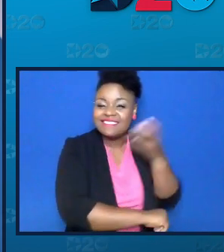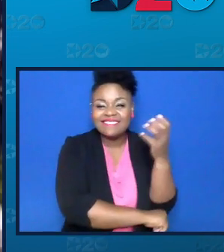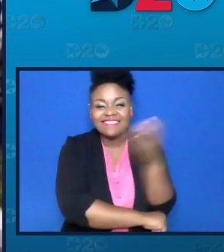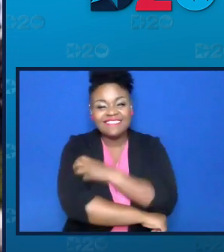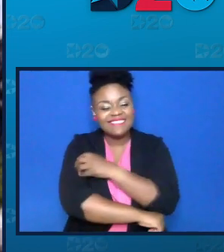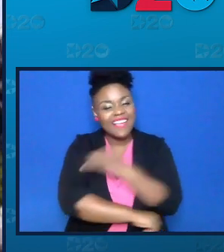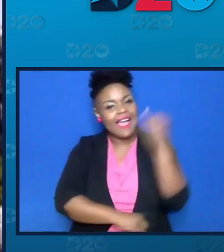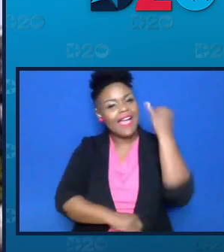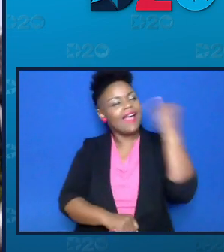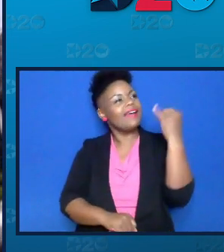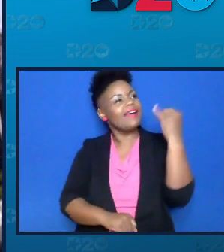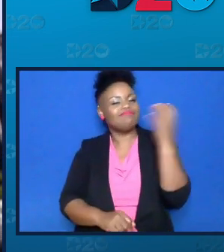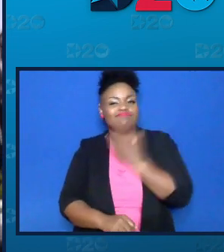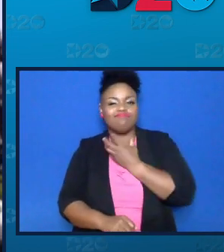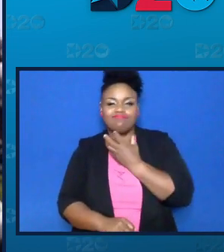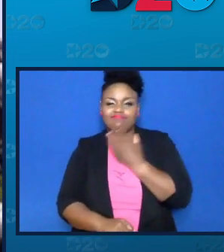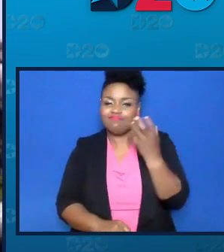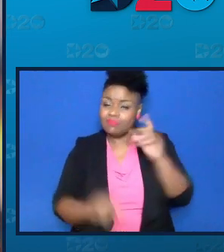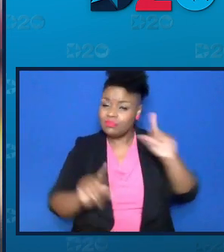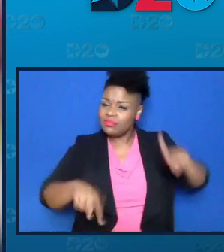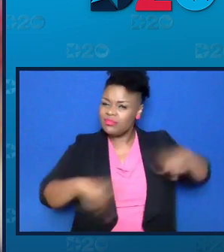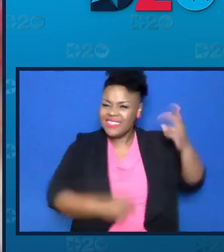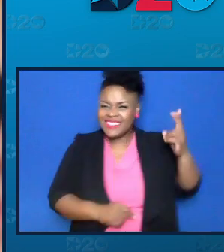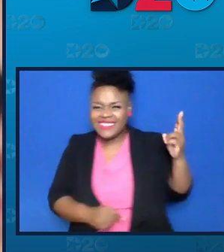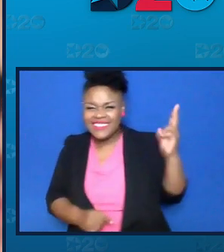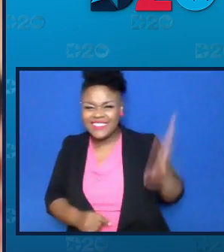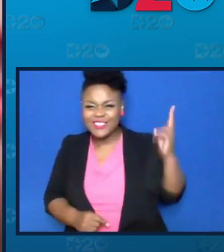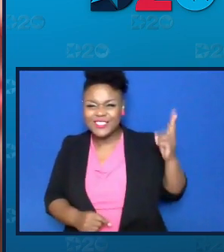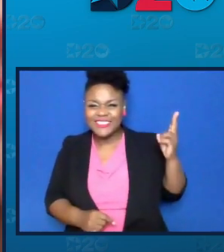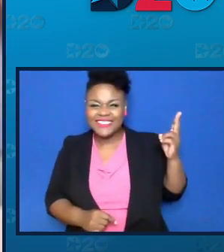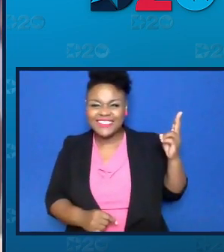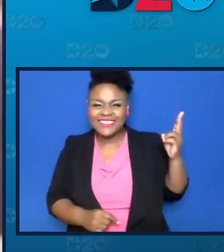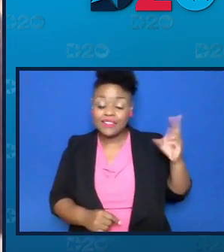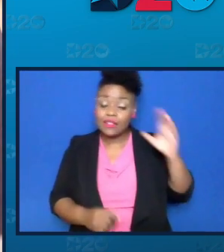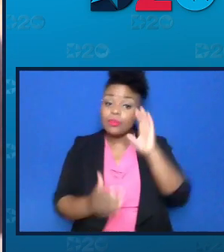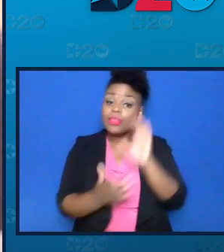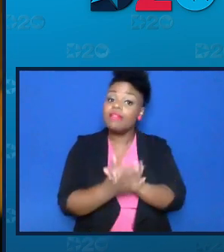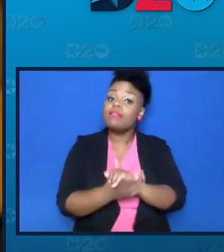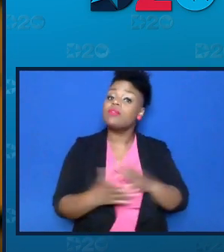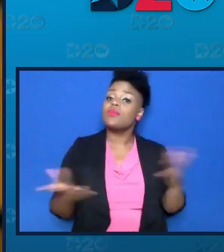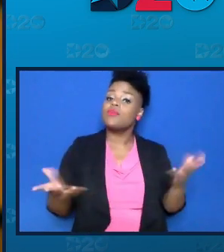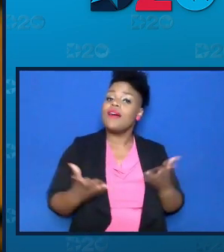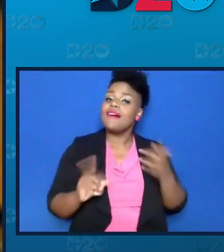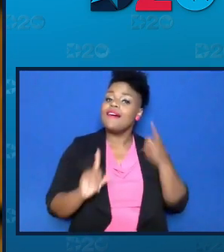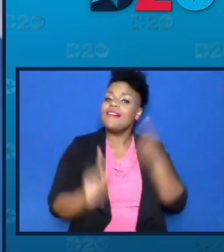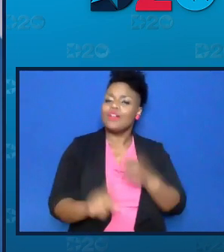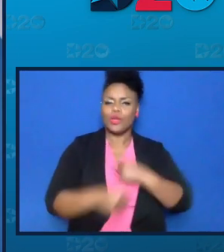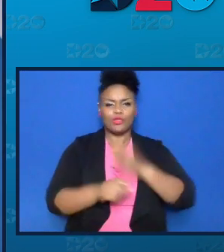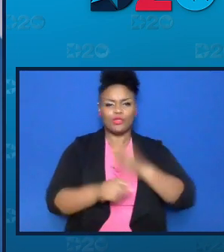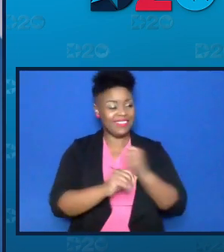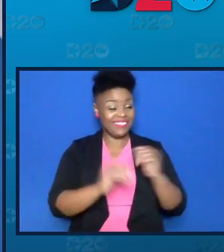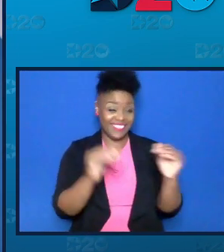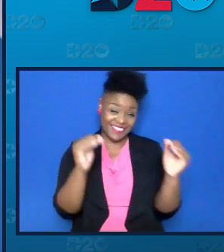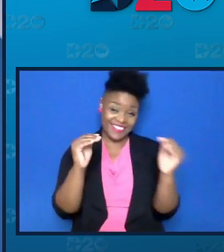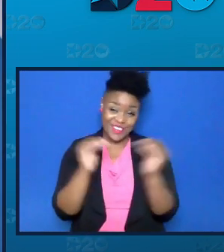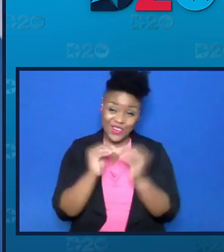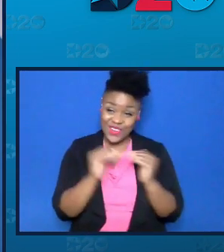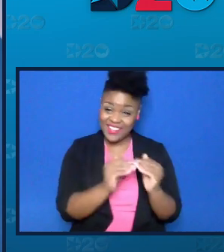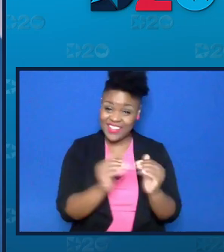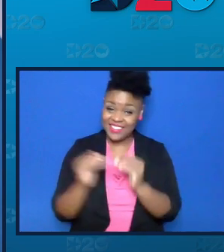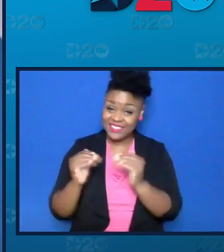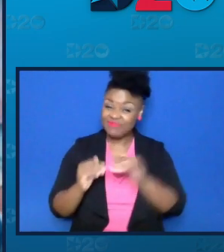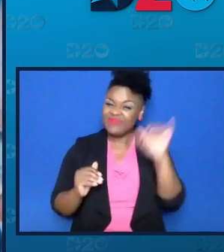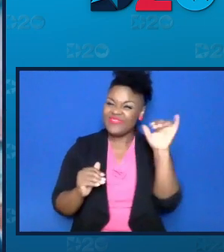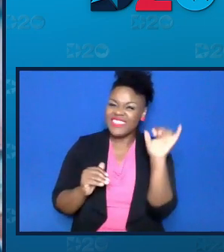the world. The American creed, that we're all created equal, I think beats in the heart of the people